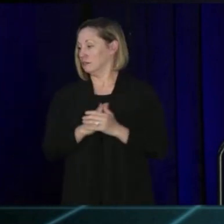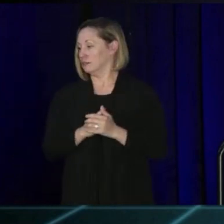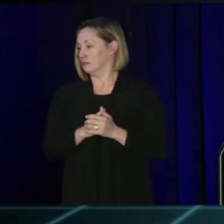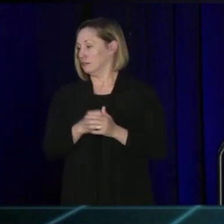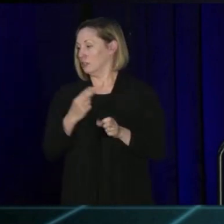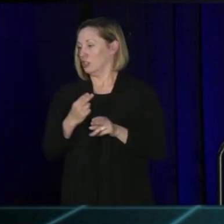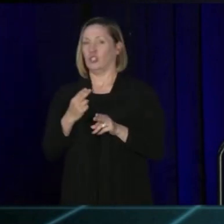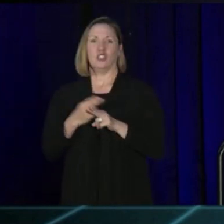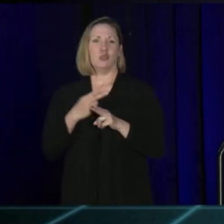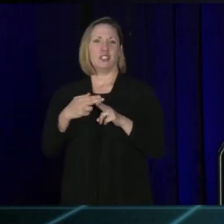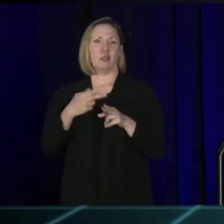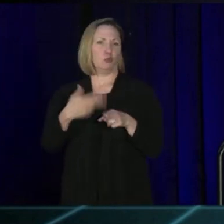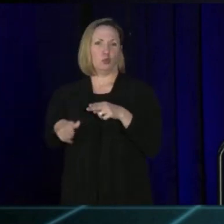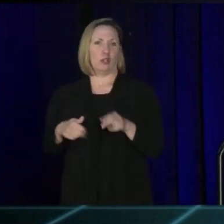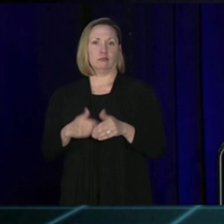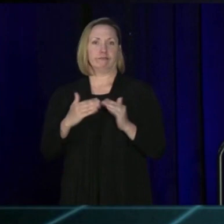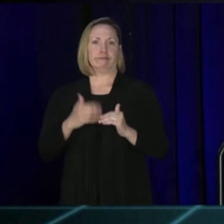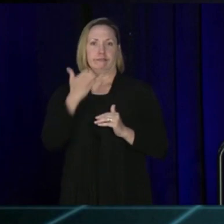short.